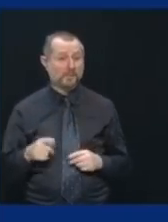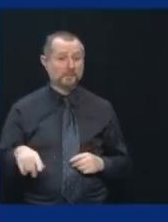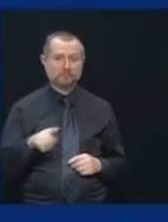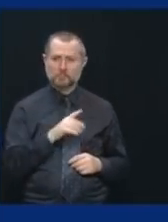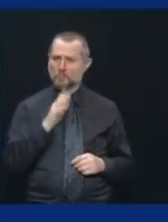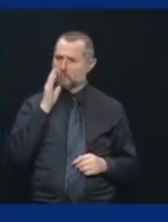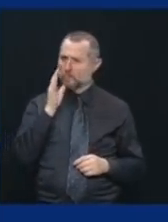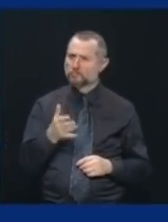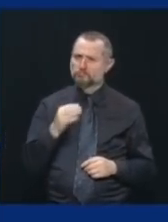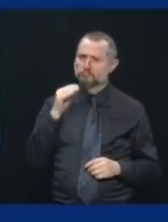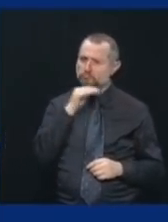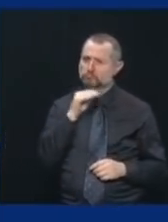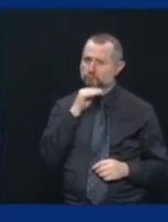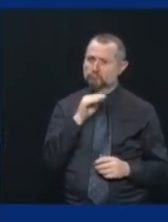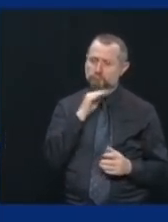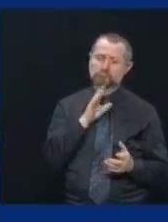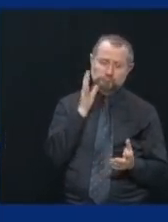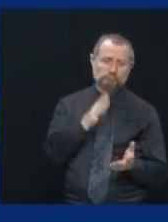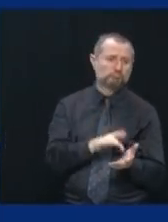fraud.